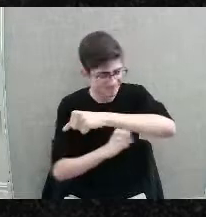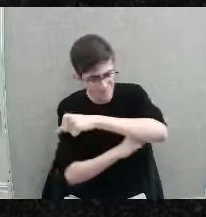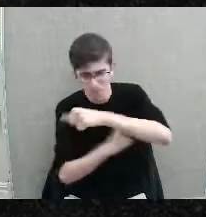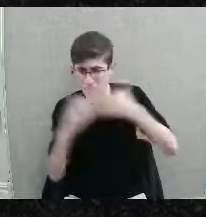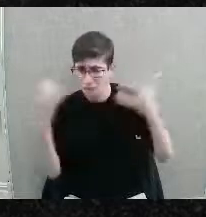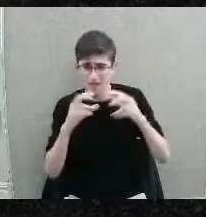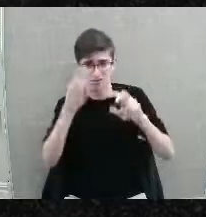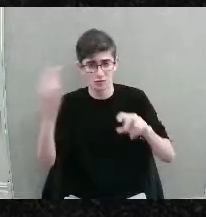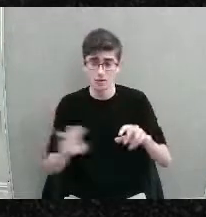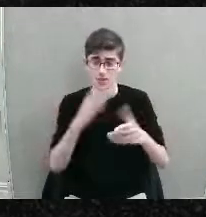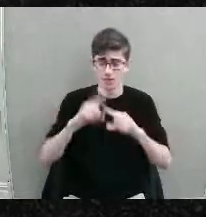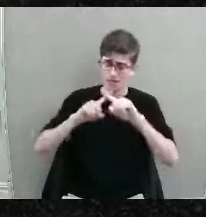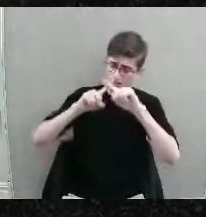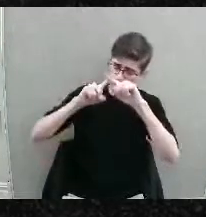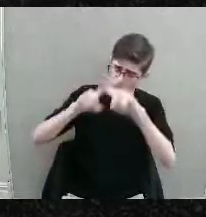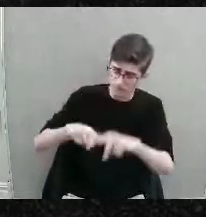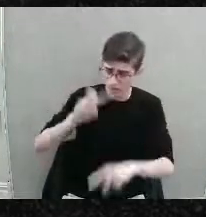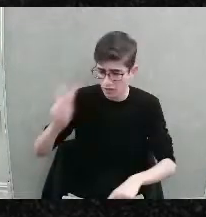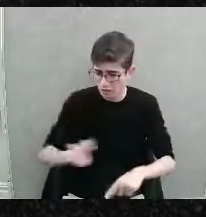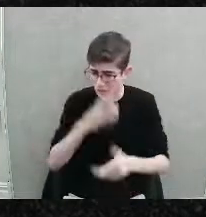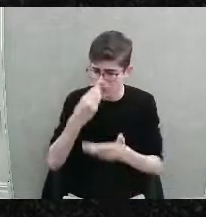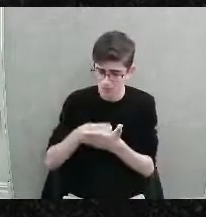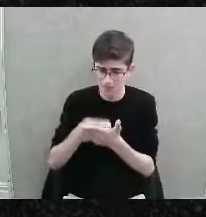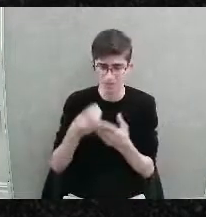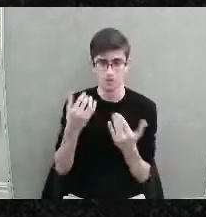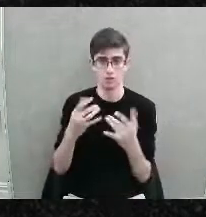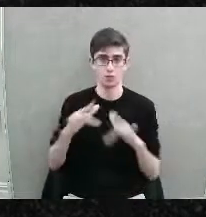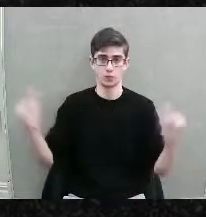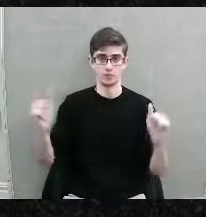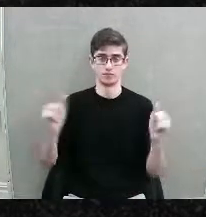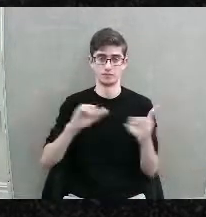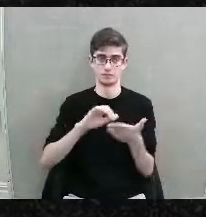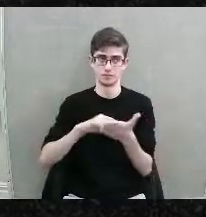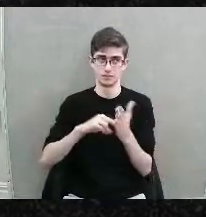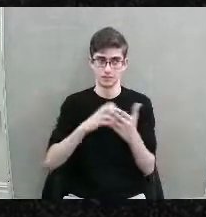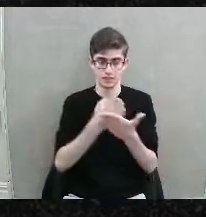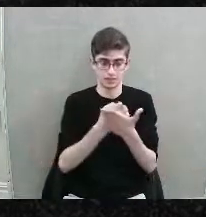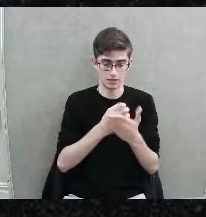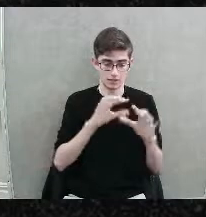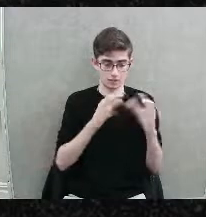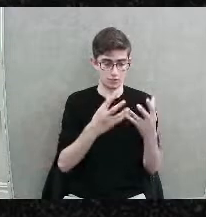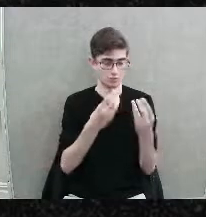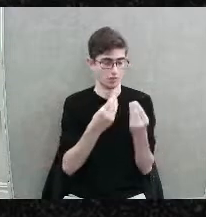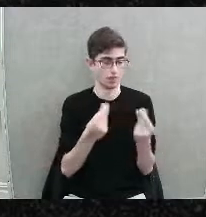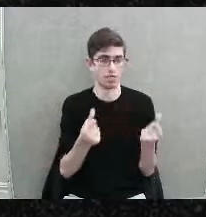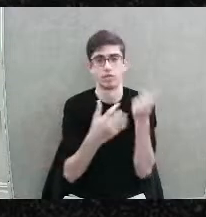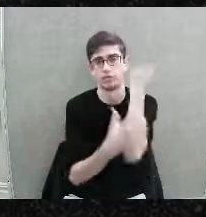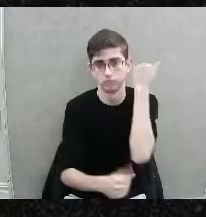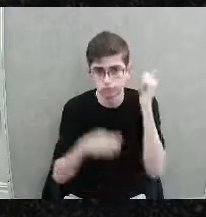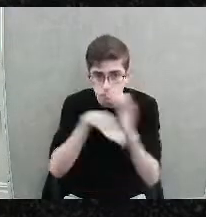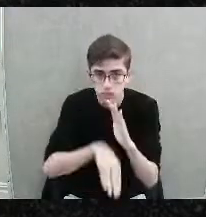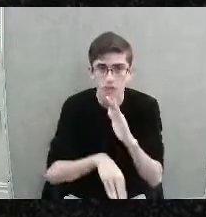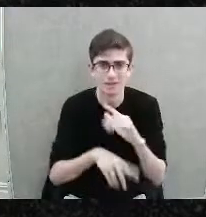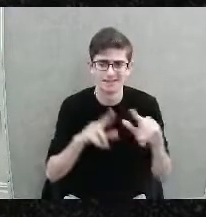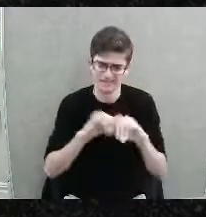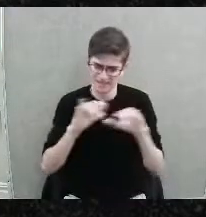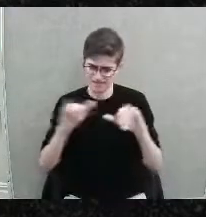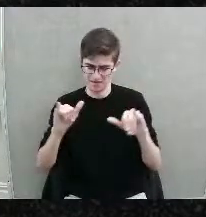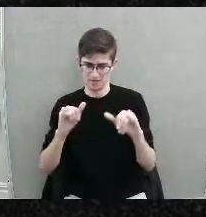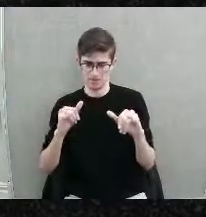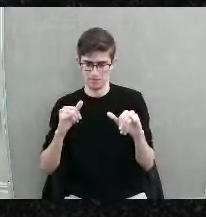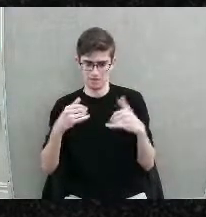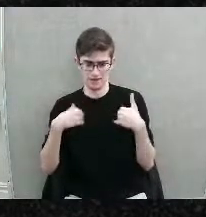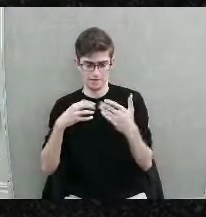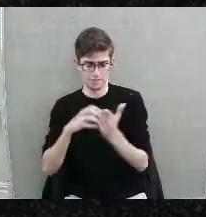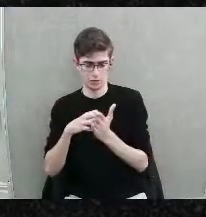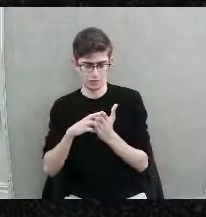entirely dependent on tourist dollars, right? So we have the sort of gutting of the economic at the same time that we had increased vulnerability around